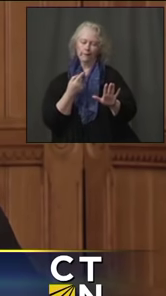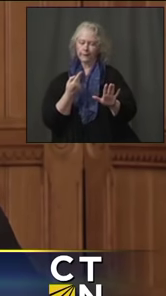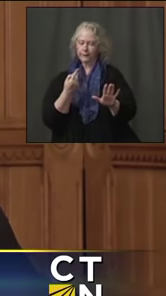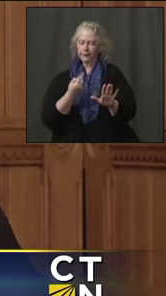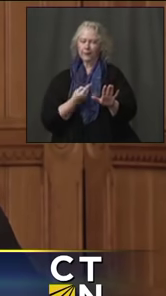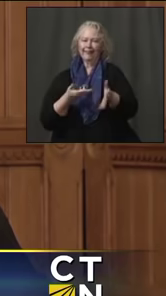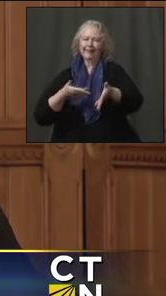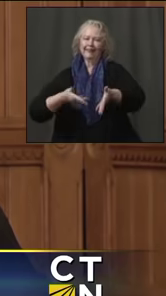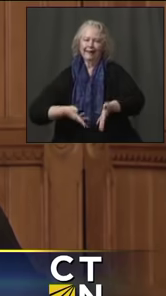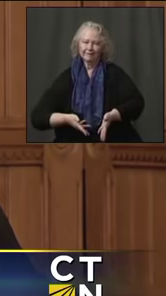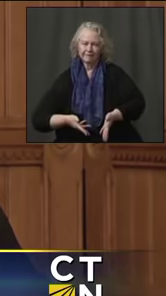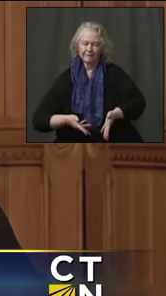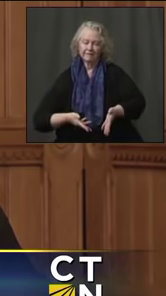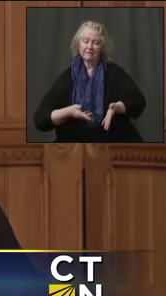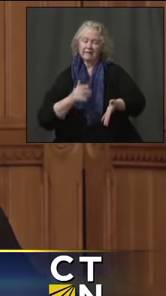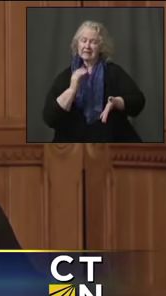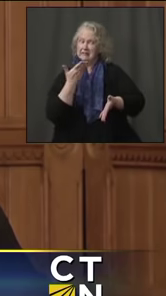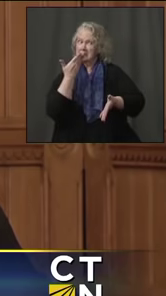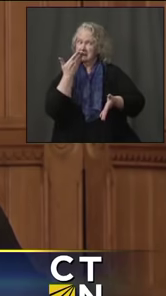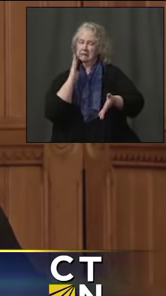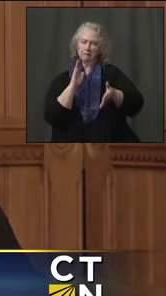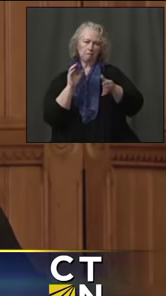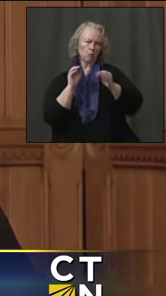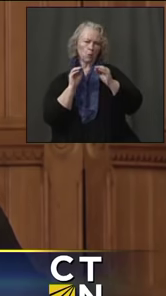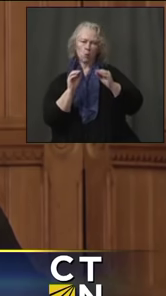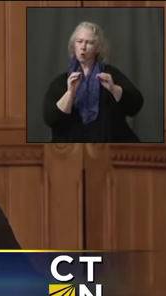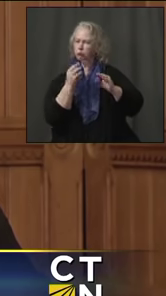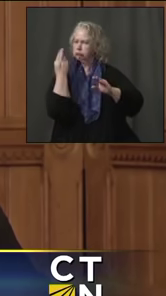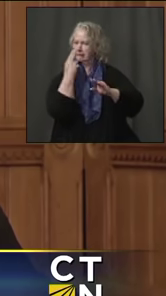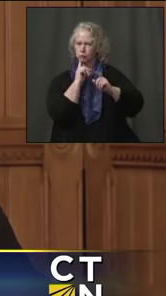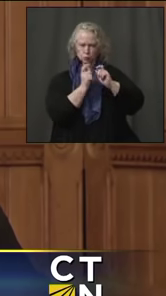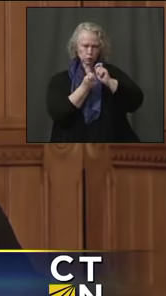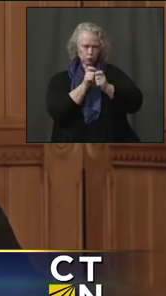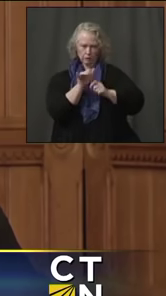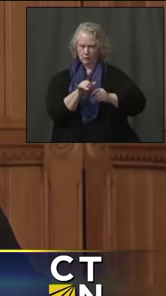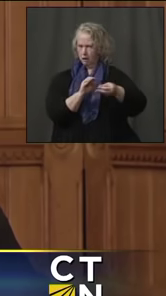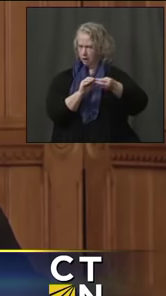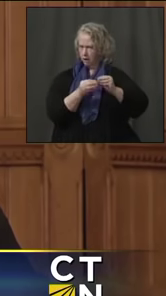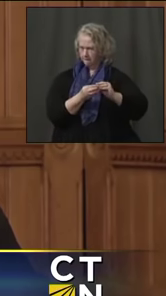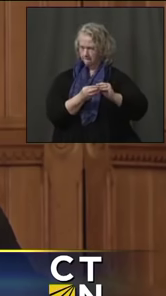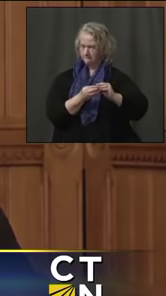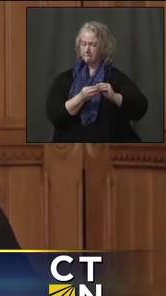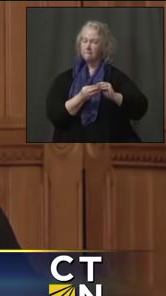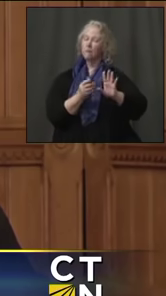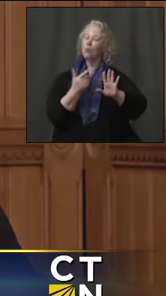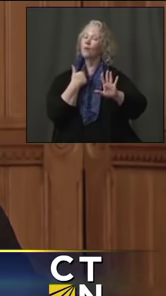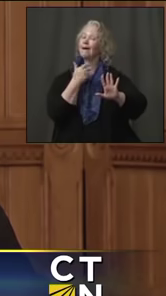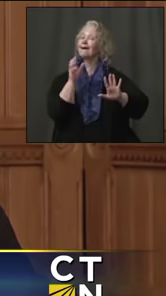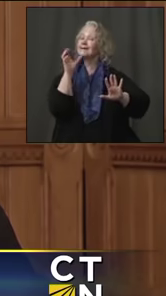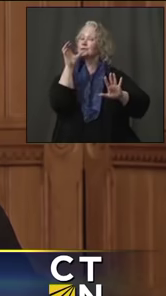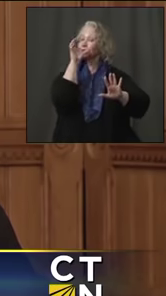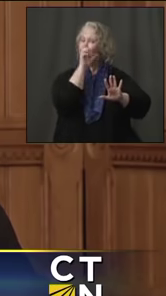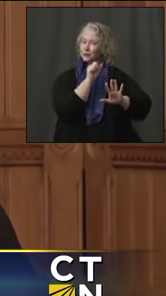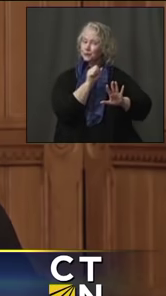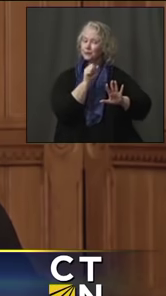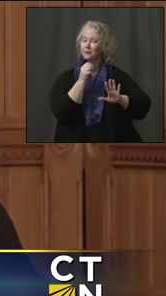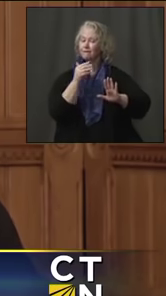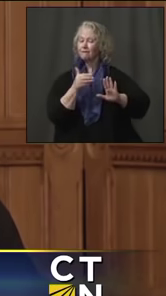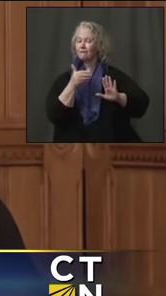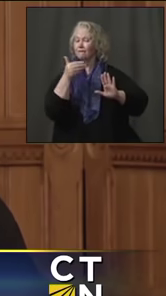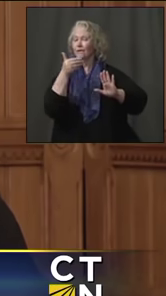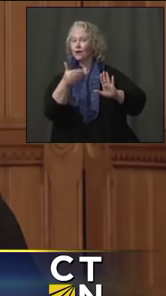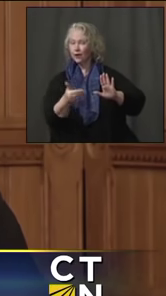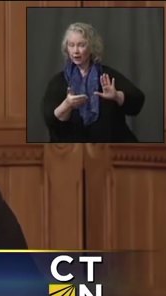the data is not proving that we would need to adjust it further. The assumption for fiscal year